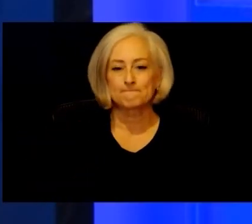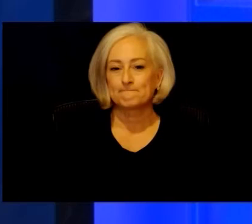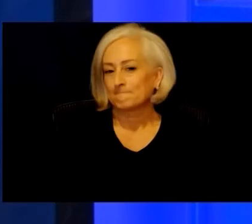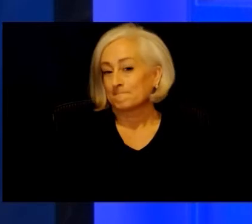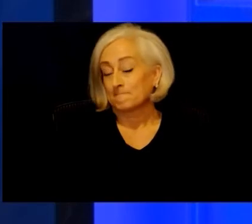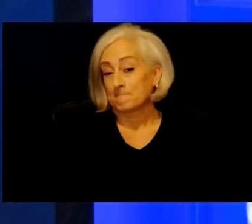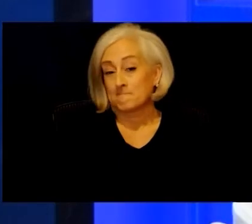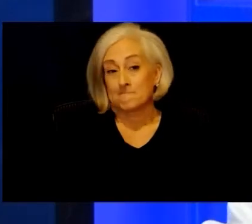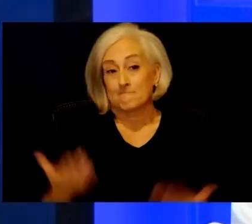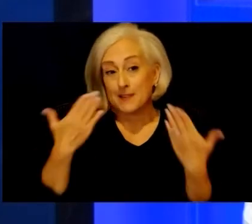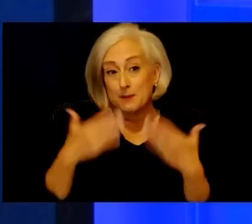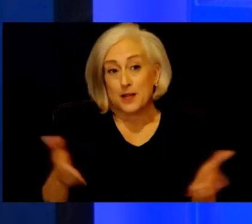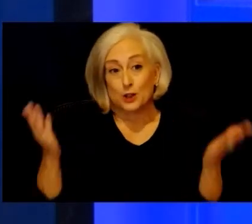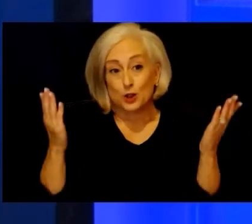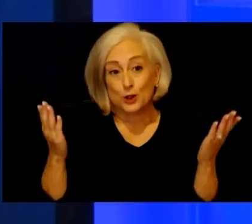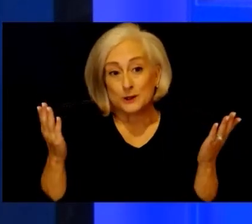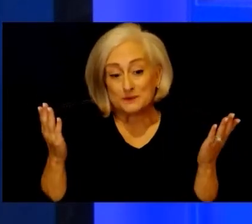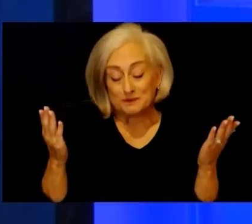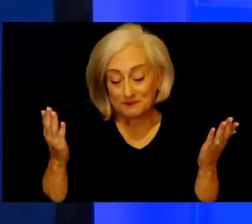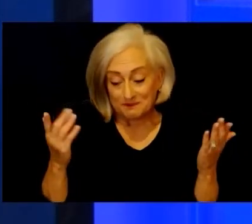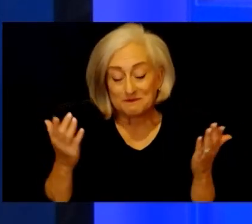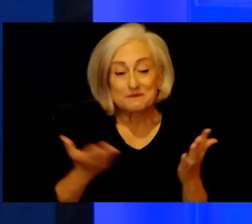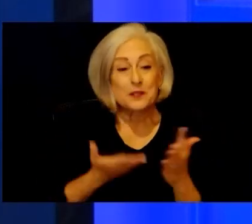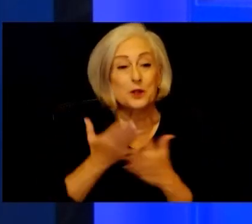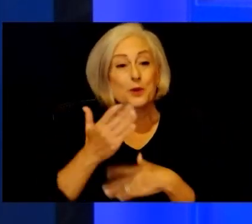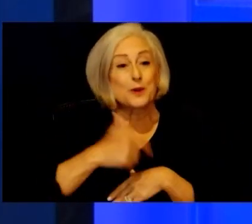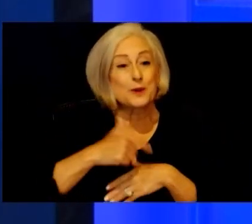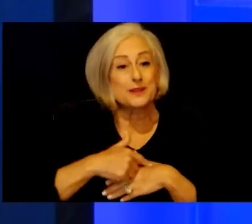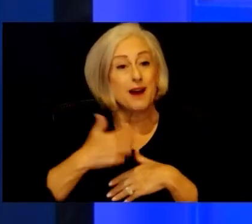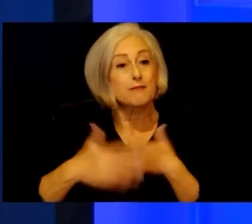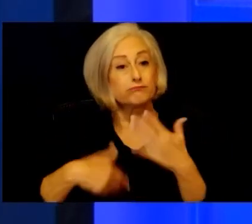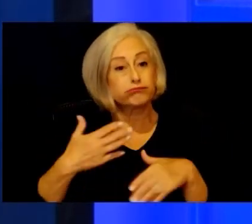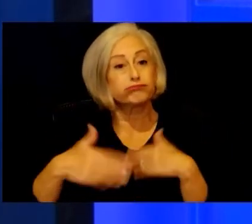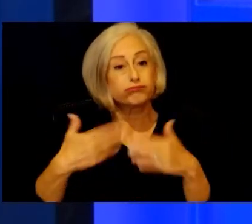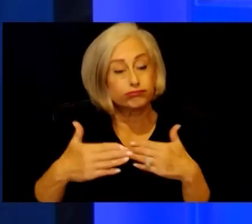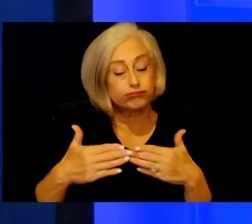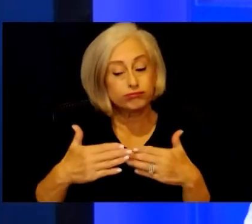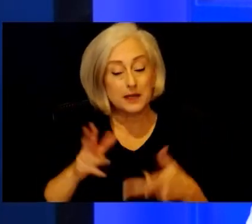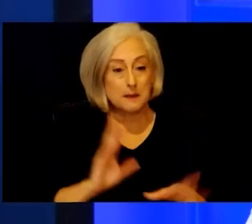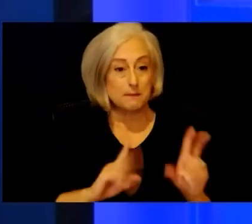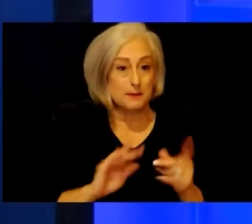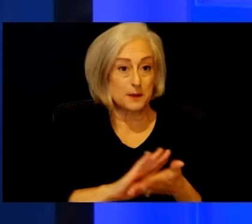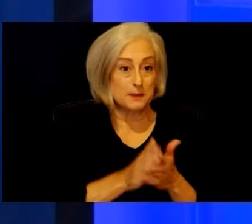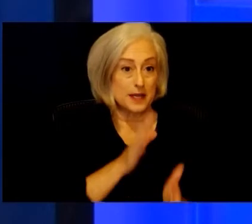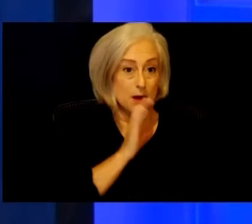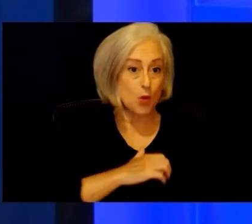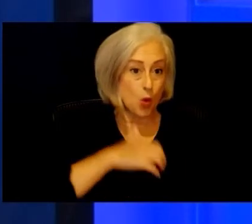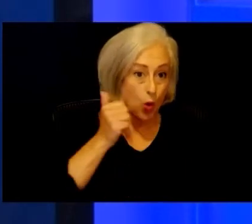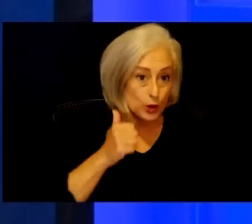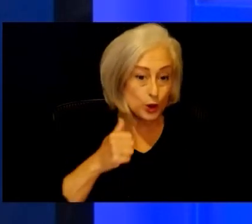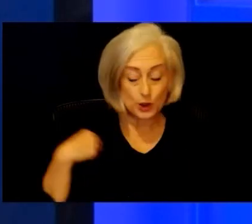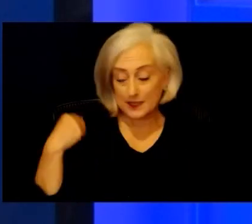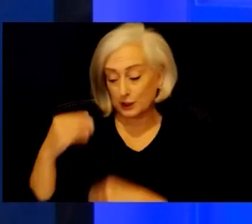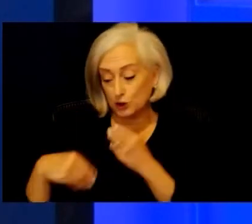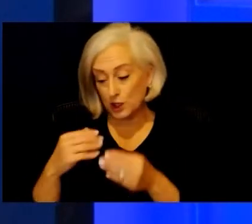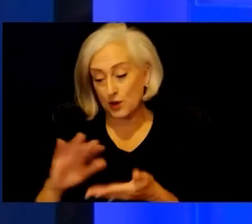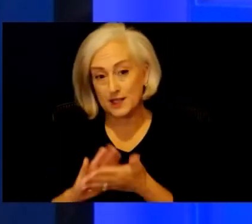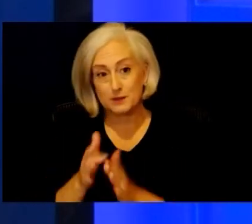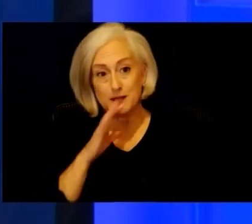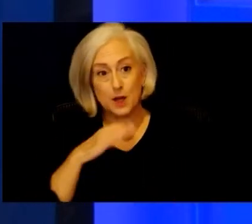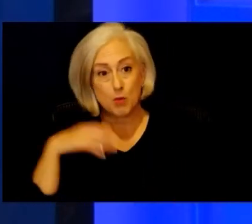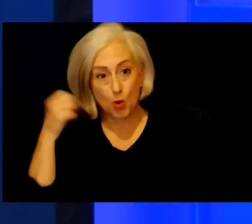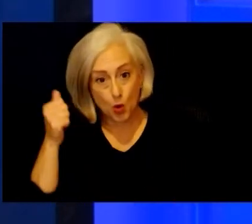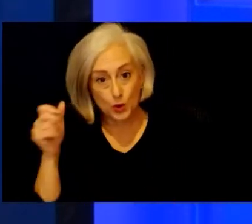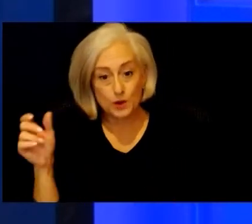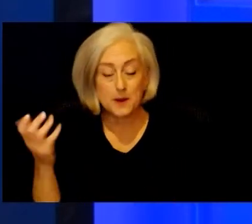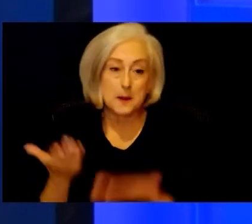like. I think as time goes on and people get older and generations get older, it will probably become similar to what happened in